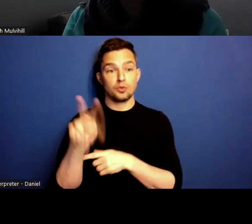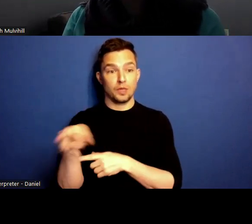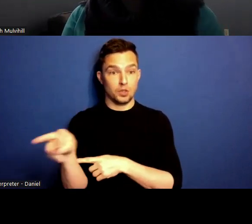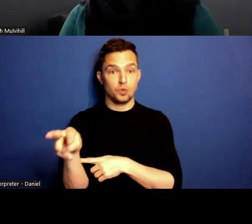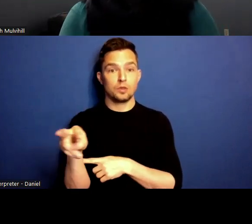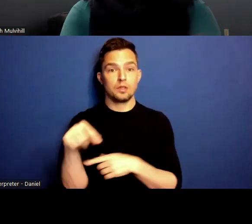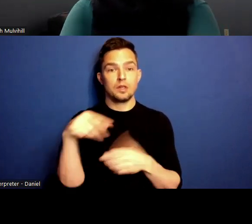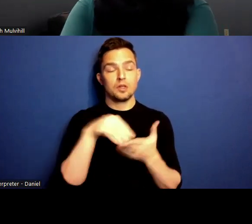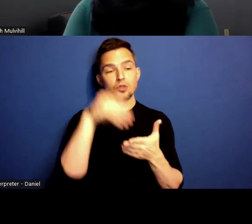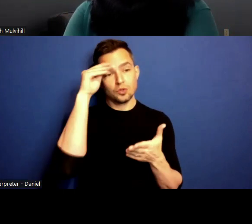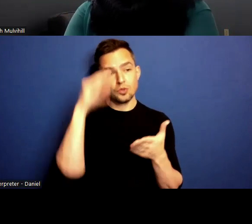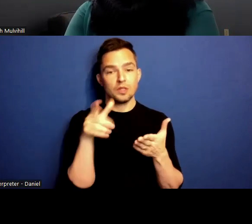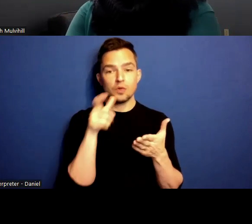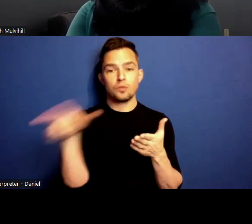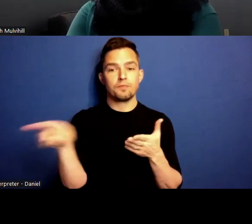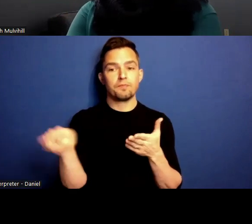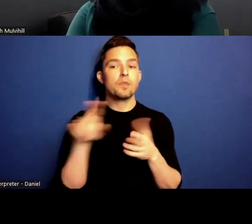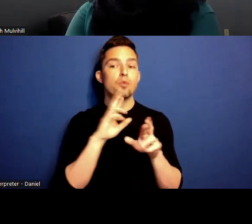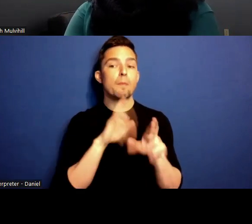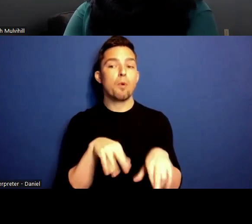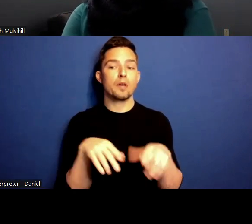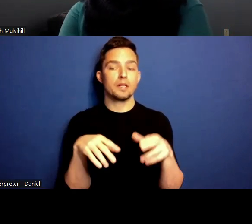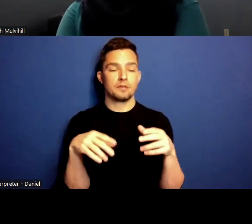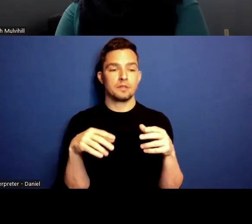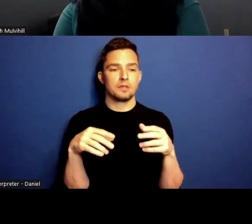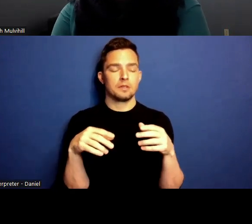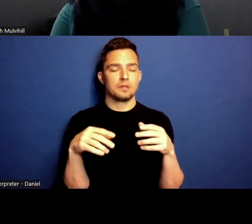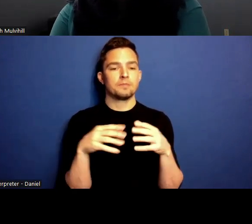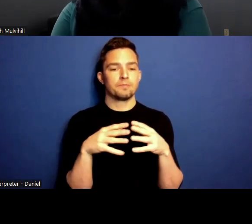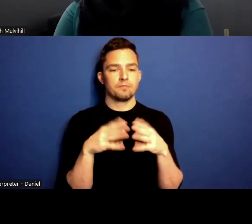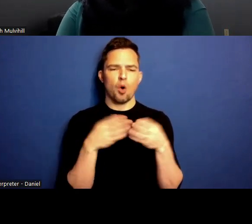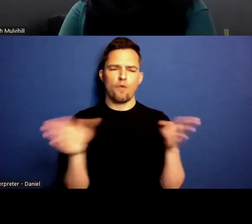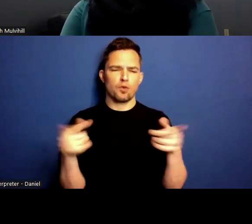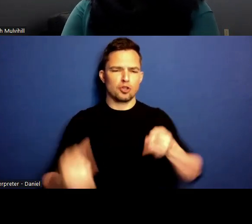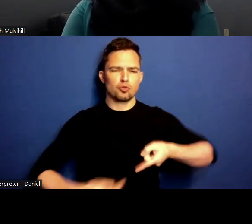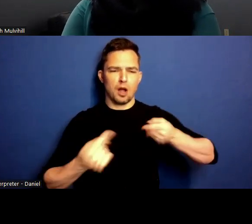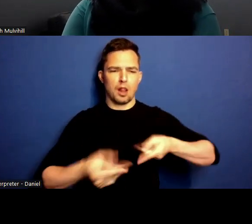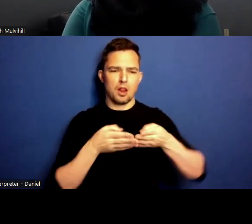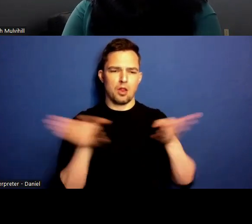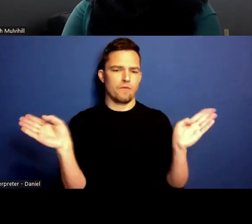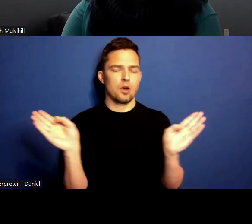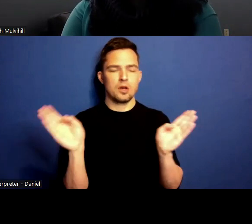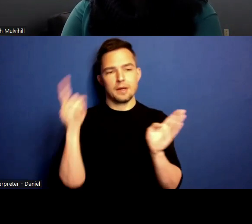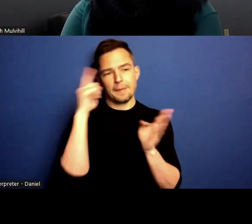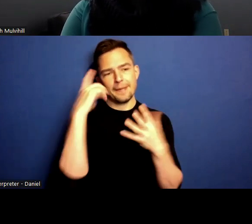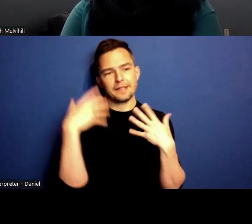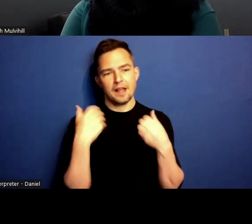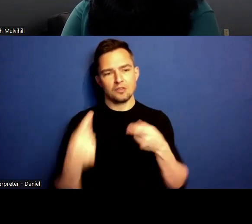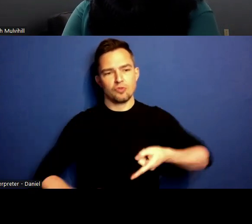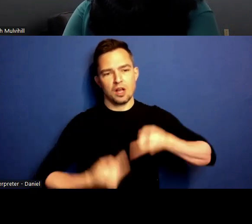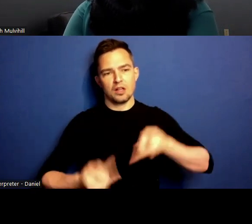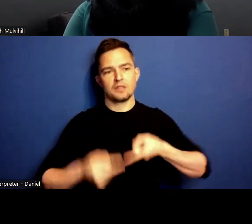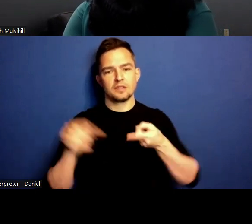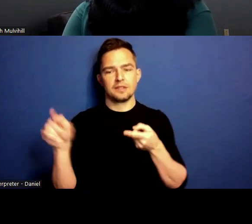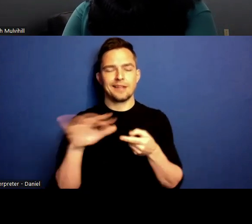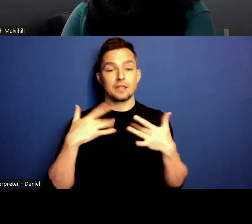the students who reported greater struggle, just overall greater struggles with mental health, such